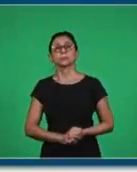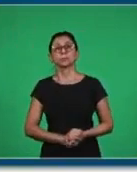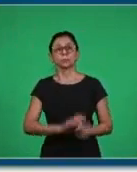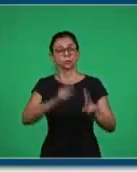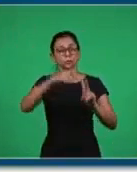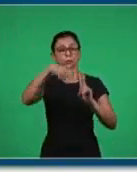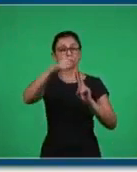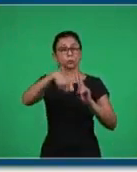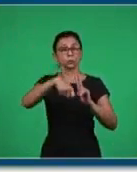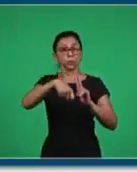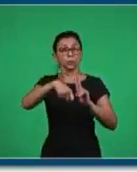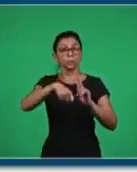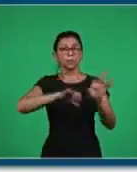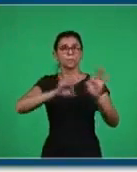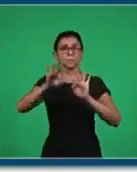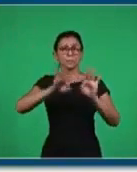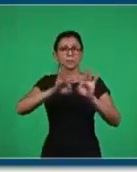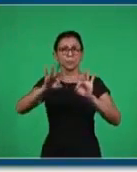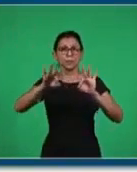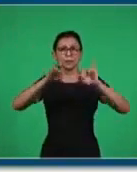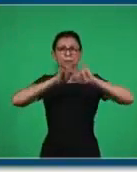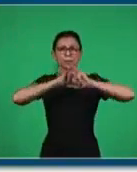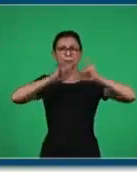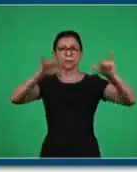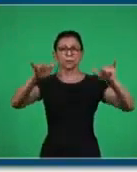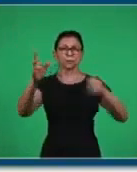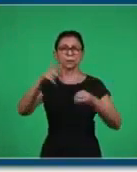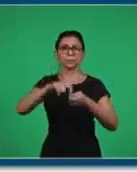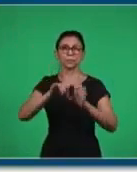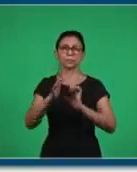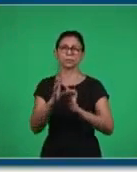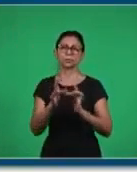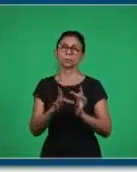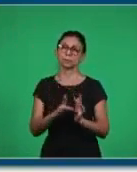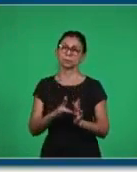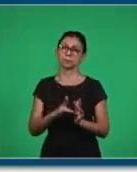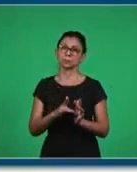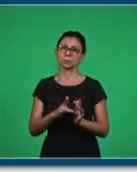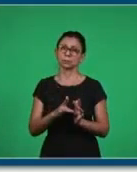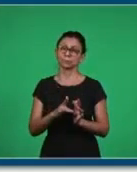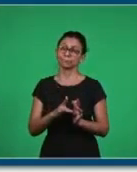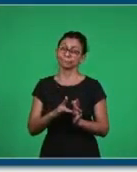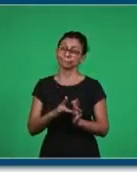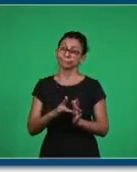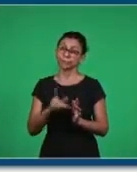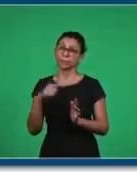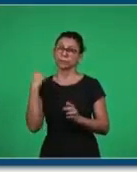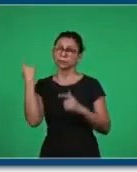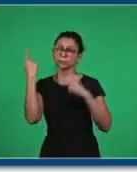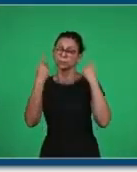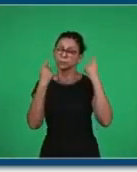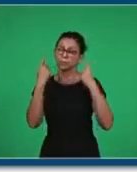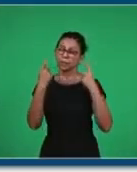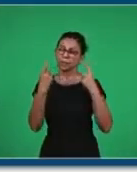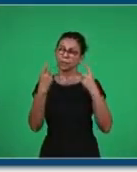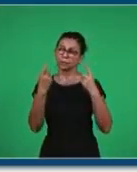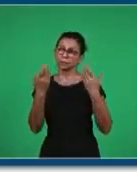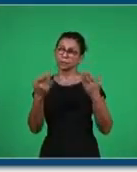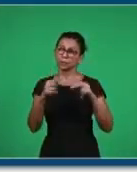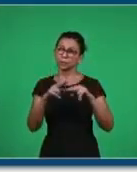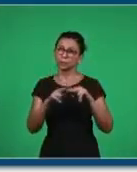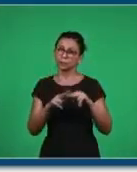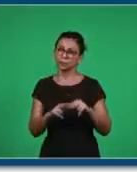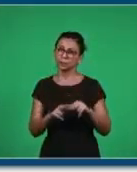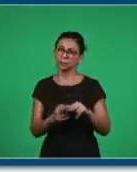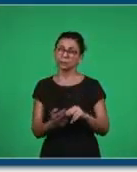for 2 months to give the shout. The shout was given. Now we are concerned with this. They are going to retransmit the